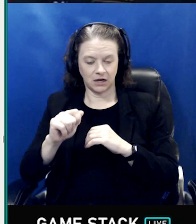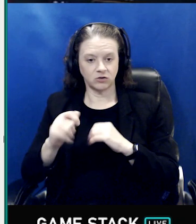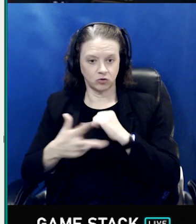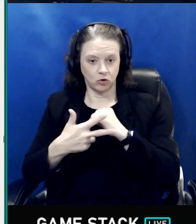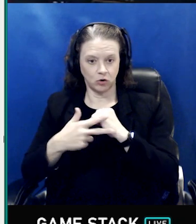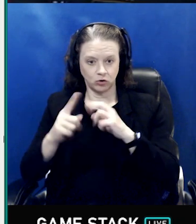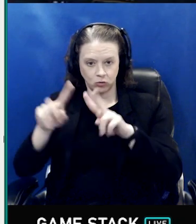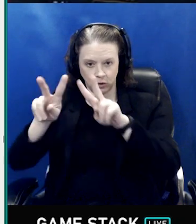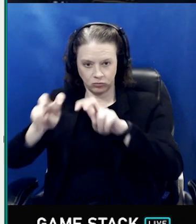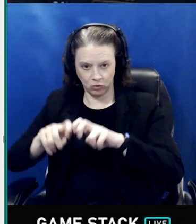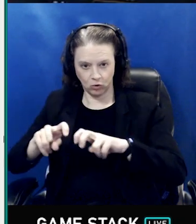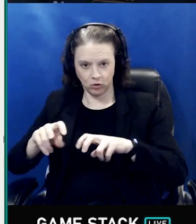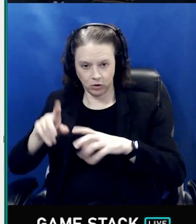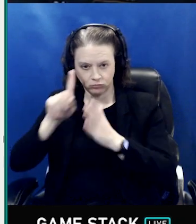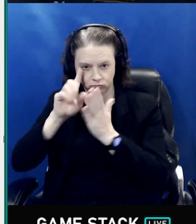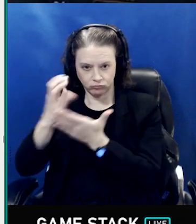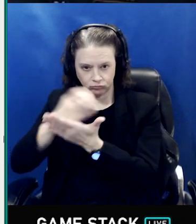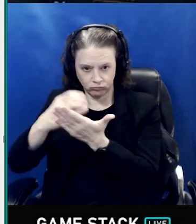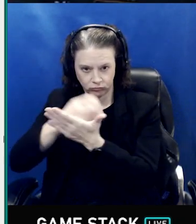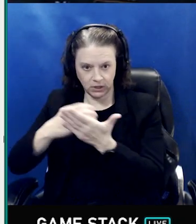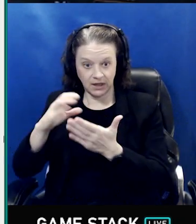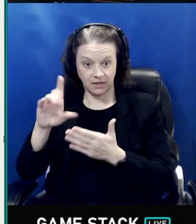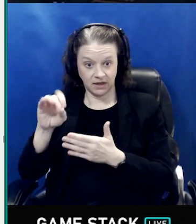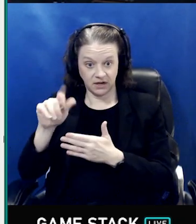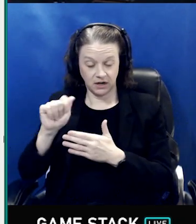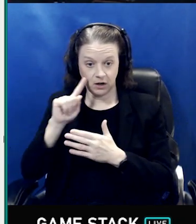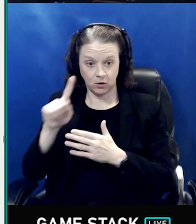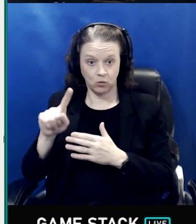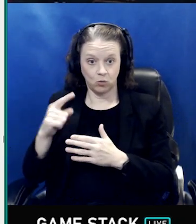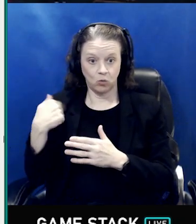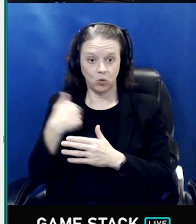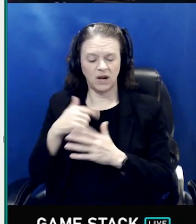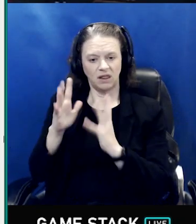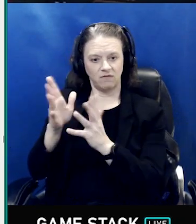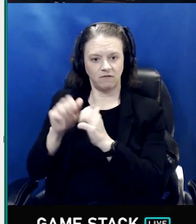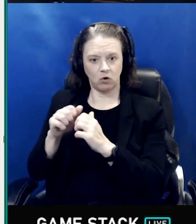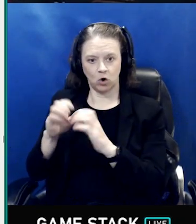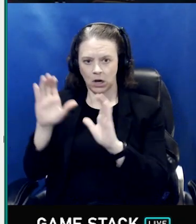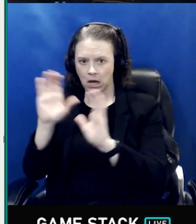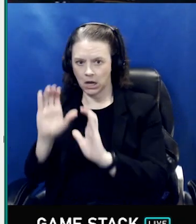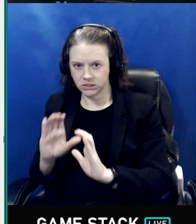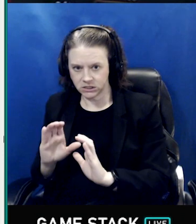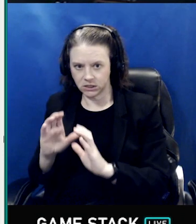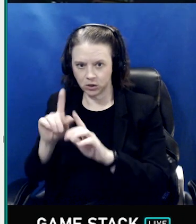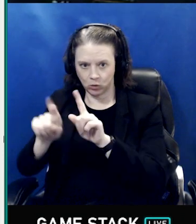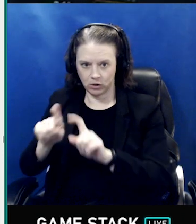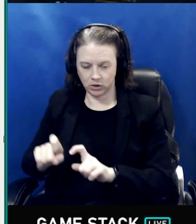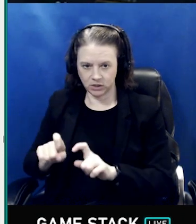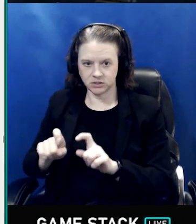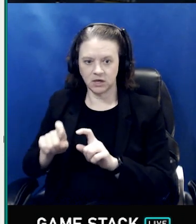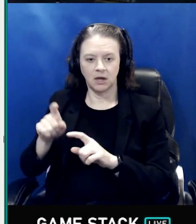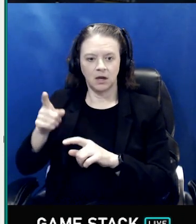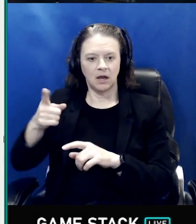data, we refer hunting queries about Azure Sentinel as we use ADX also.